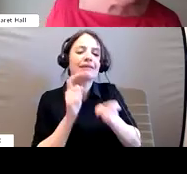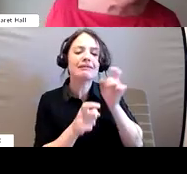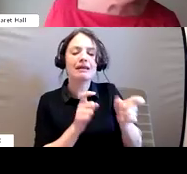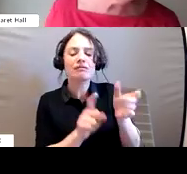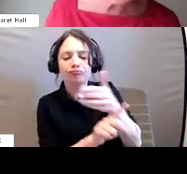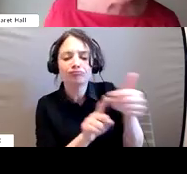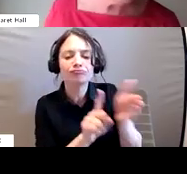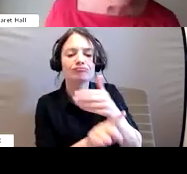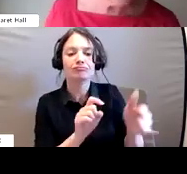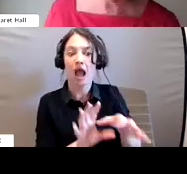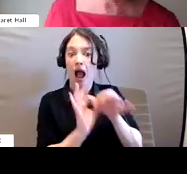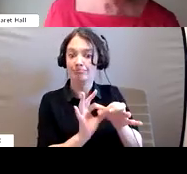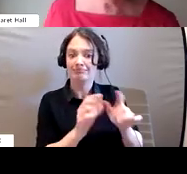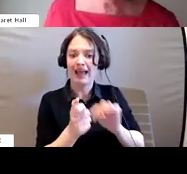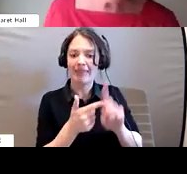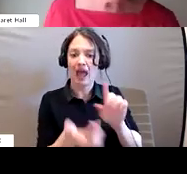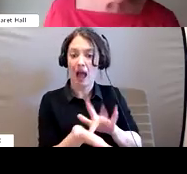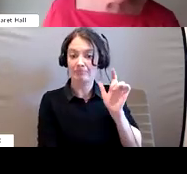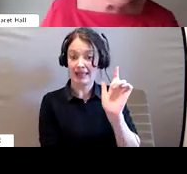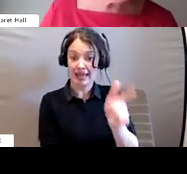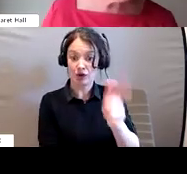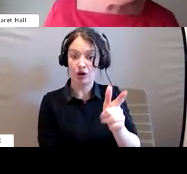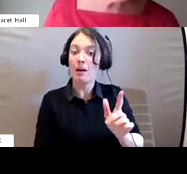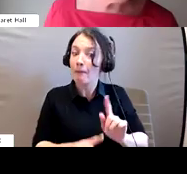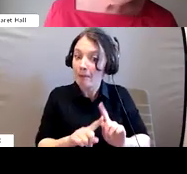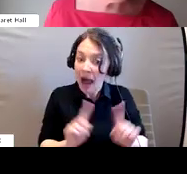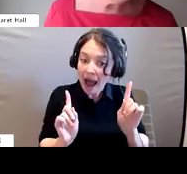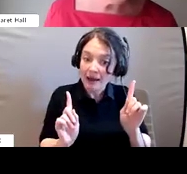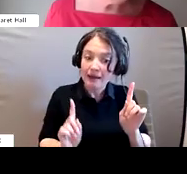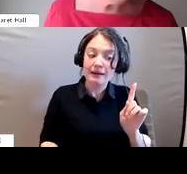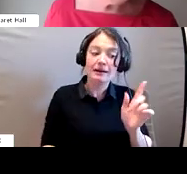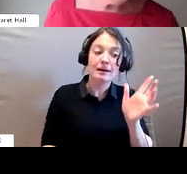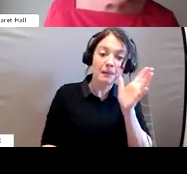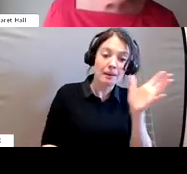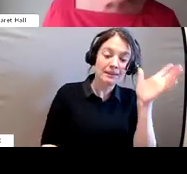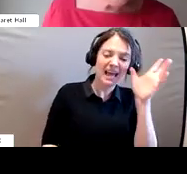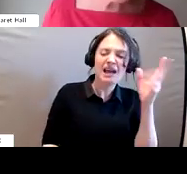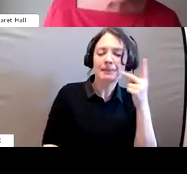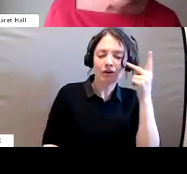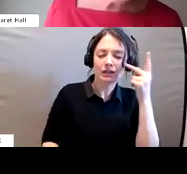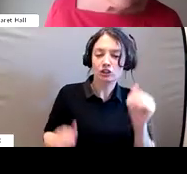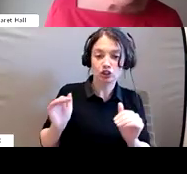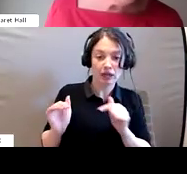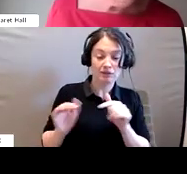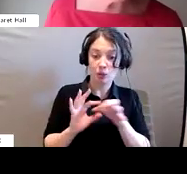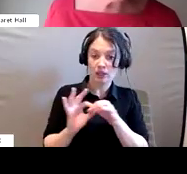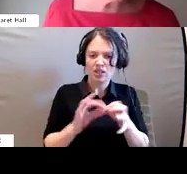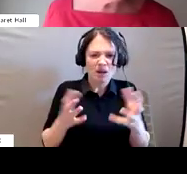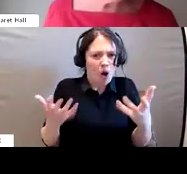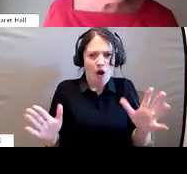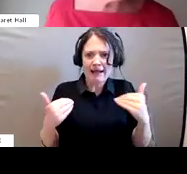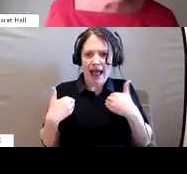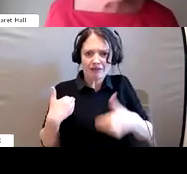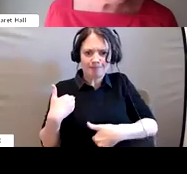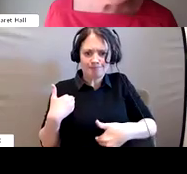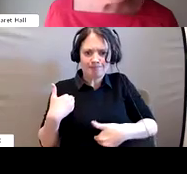then later be used for this purpose. But the parent-child relationship provides a pre-existing mechanism